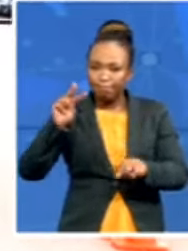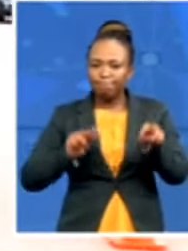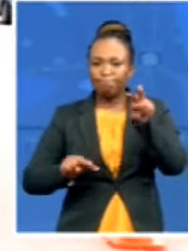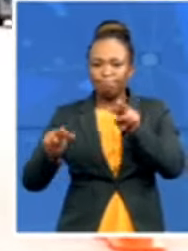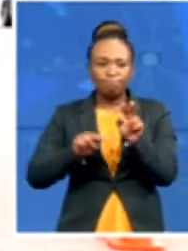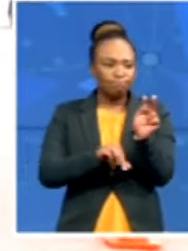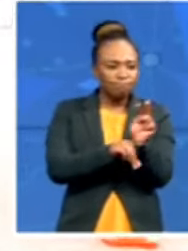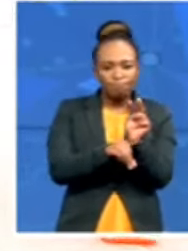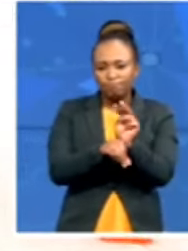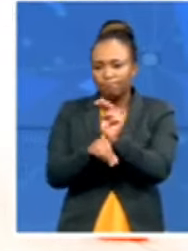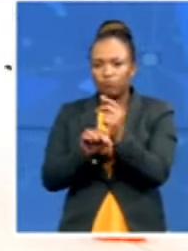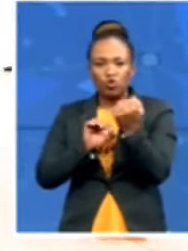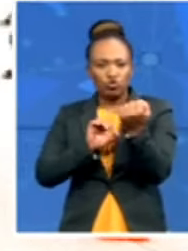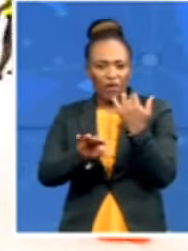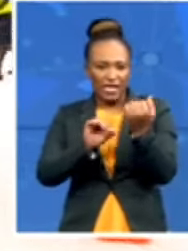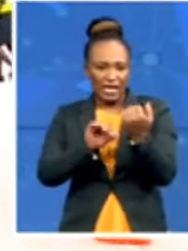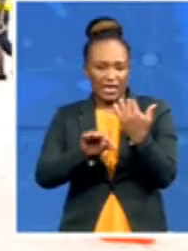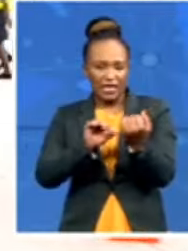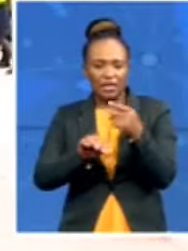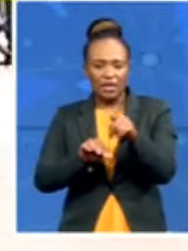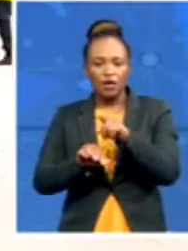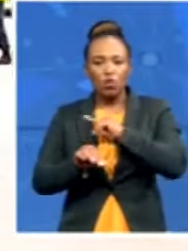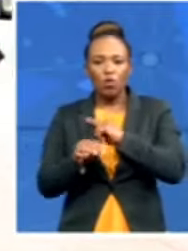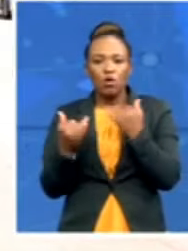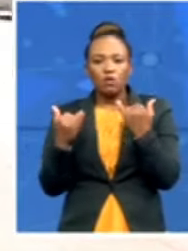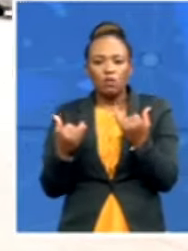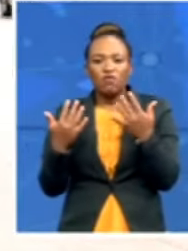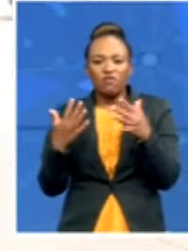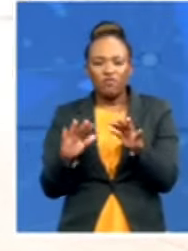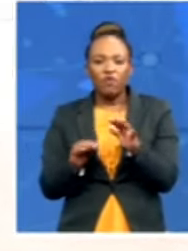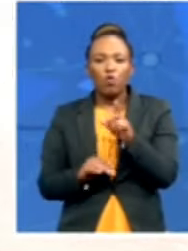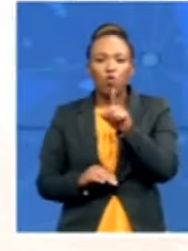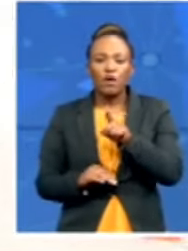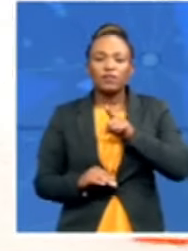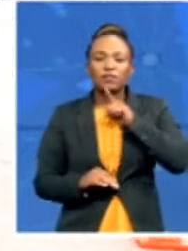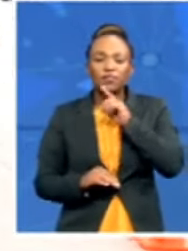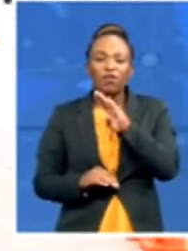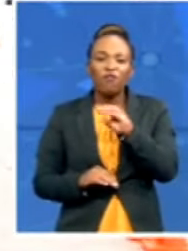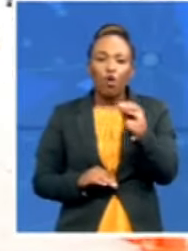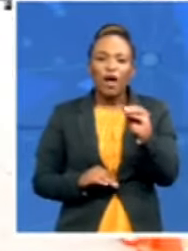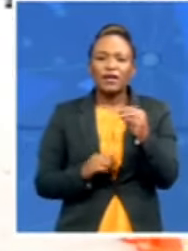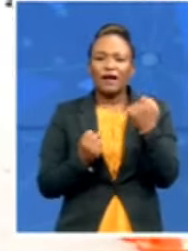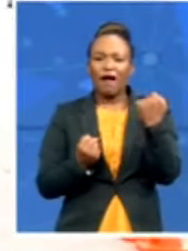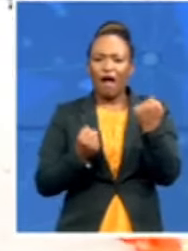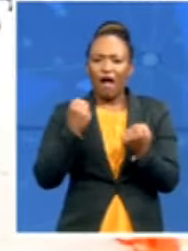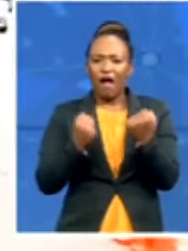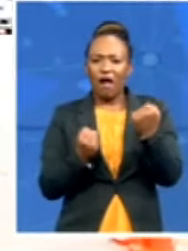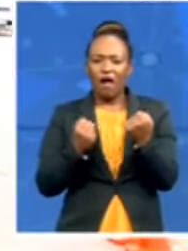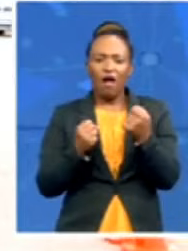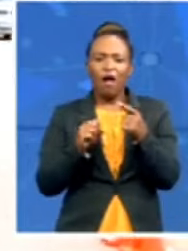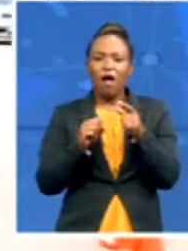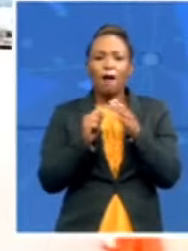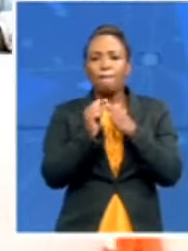already swelled with more than 1,400 vehicles passing just in an hour's time here